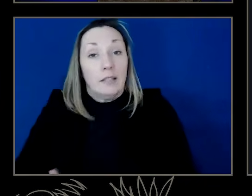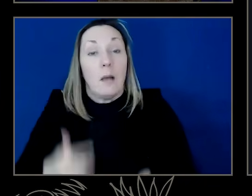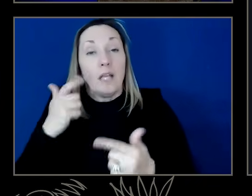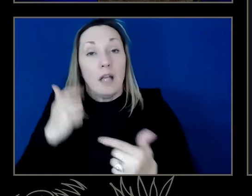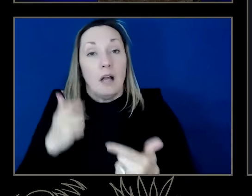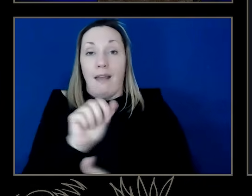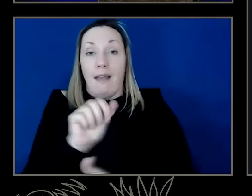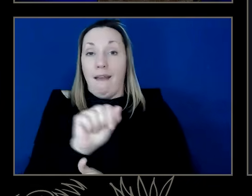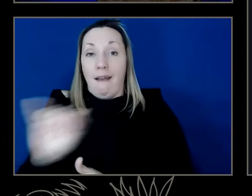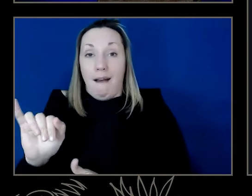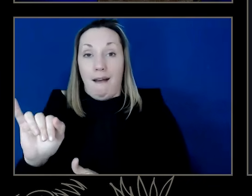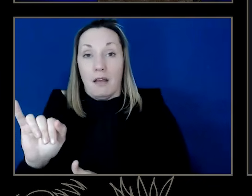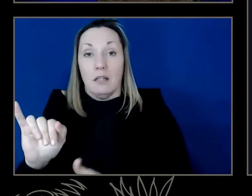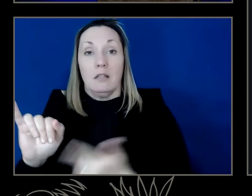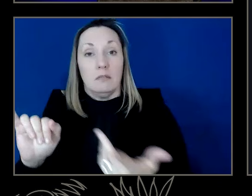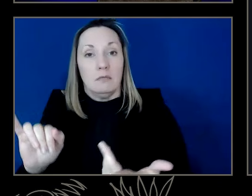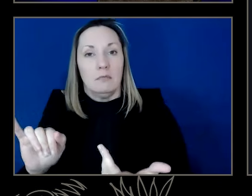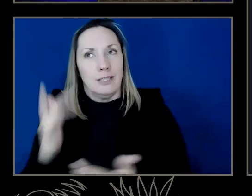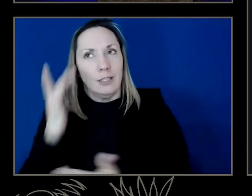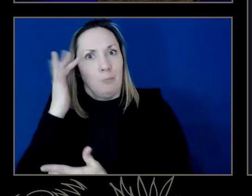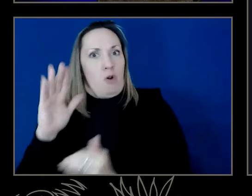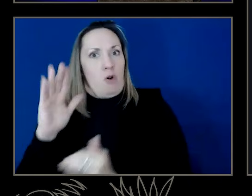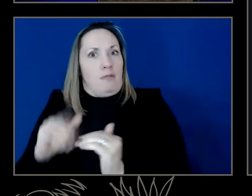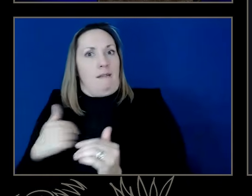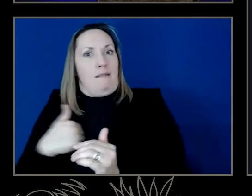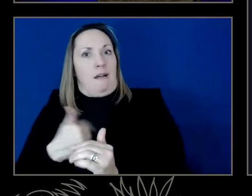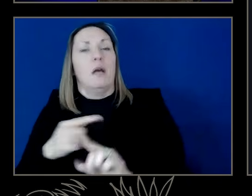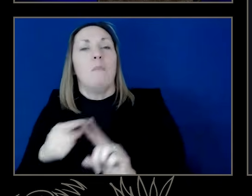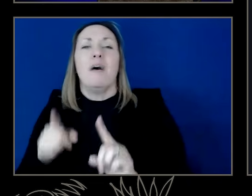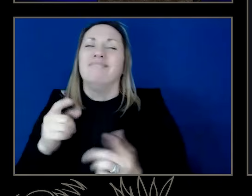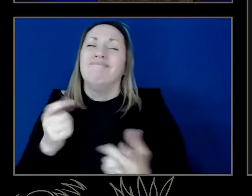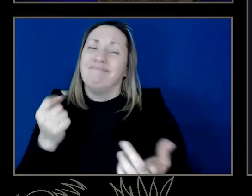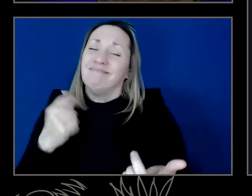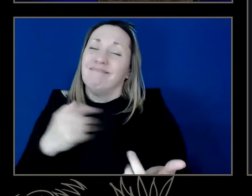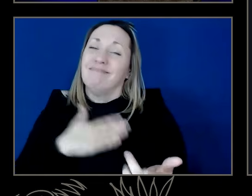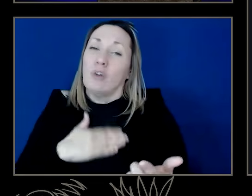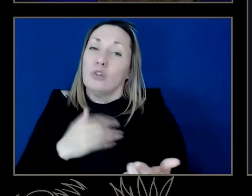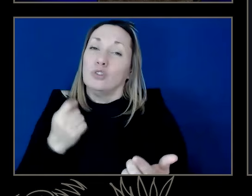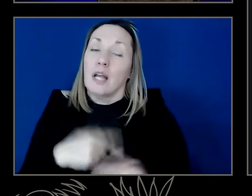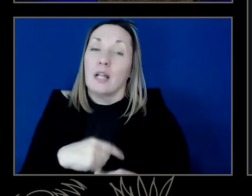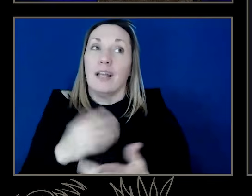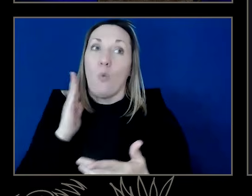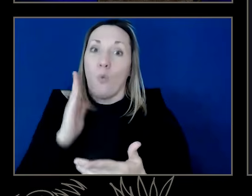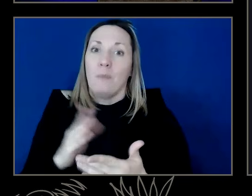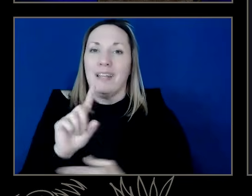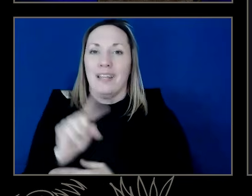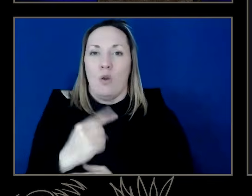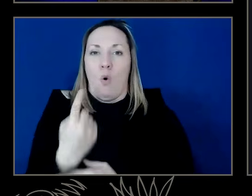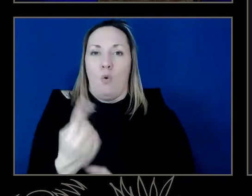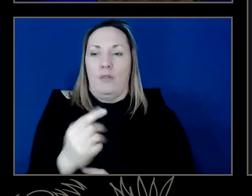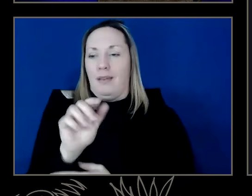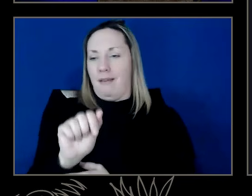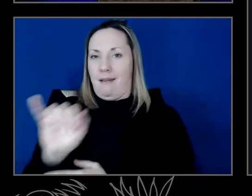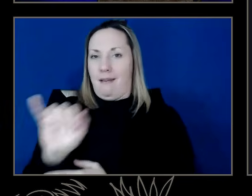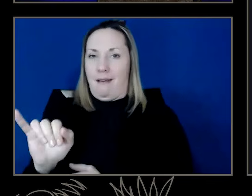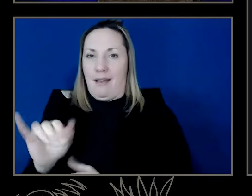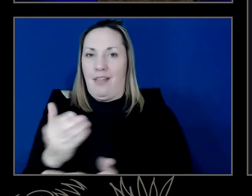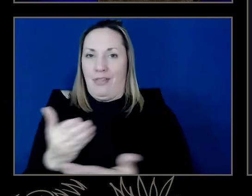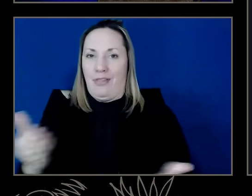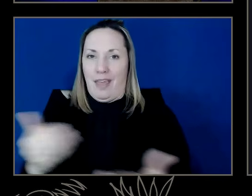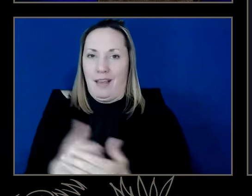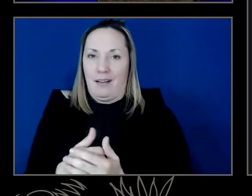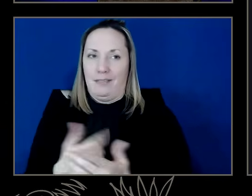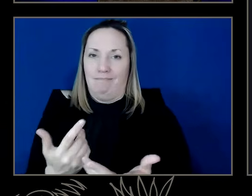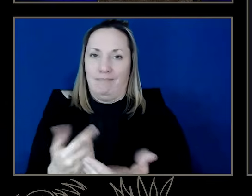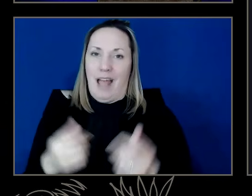because AI, it's smarter than us. But I need you to understand something, and this is pretty much going to be the only AI thing I, you